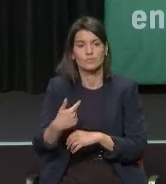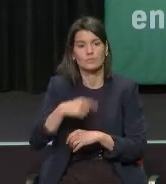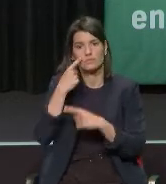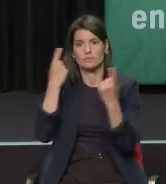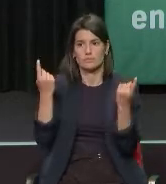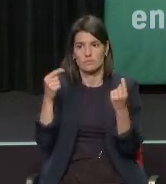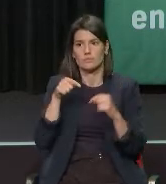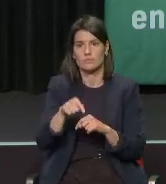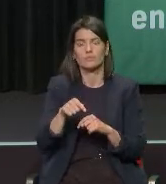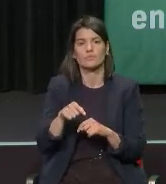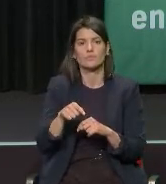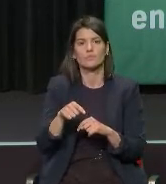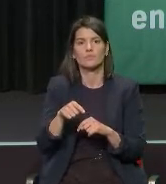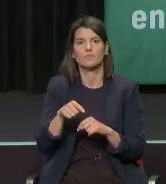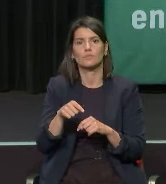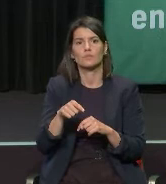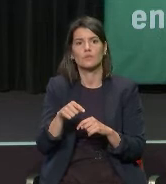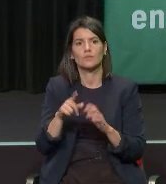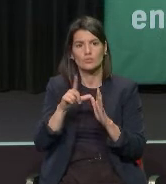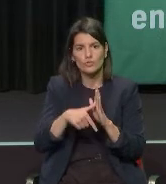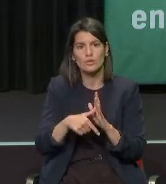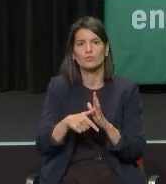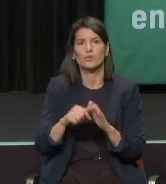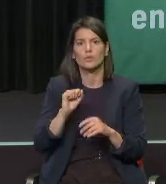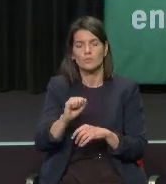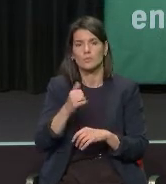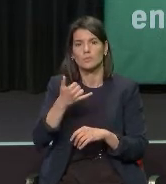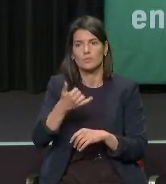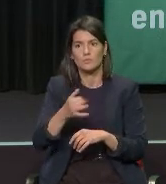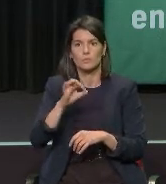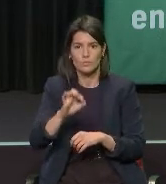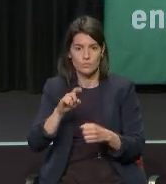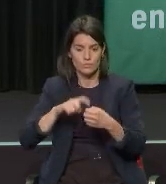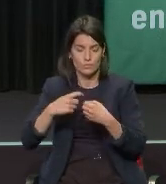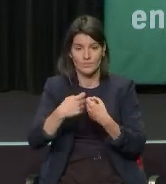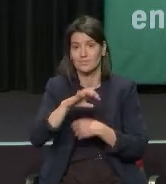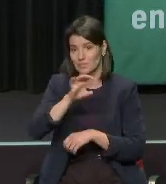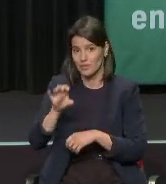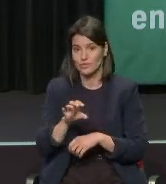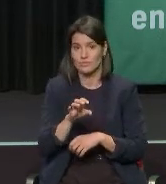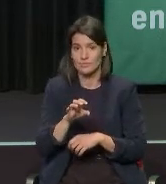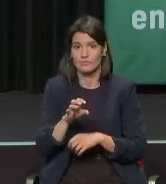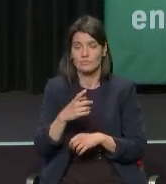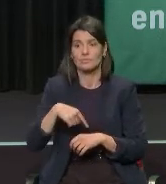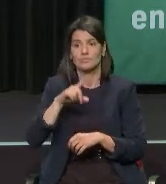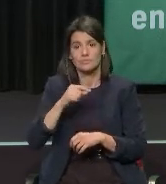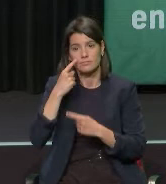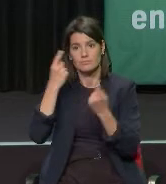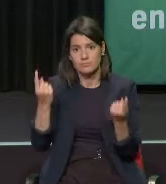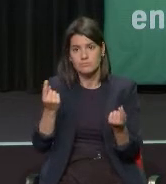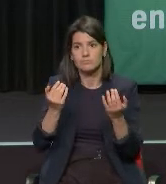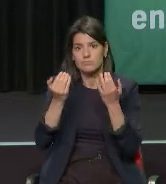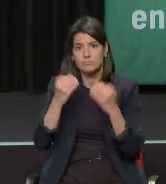presented all this this initiative from CEOS to the 28 partner countries. We also presented the